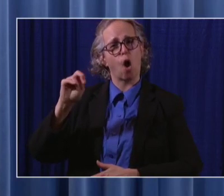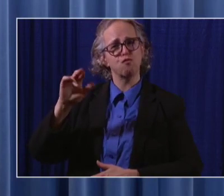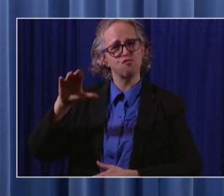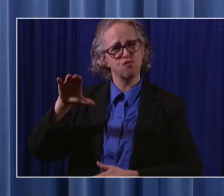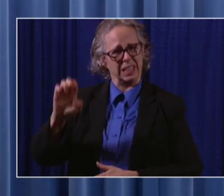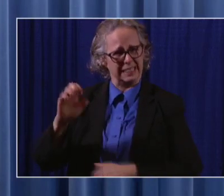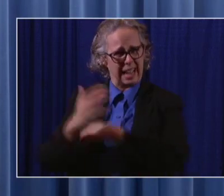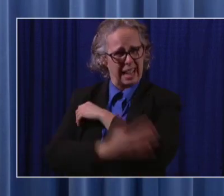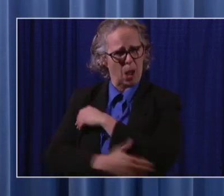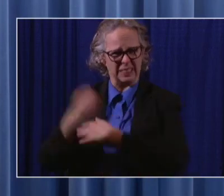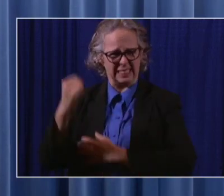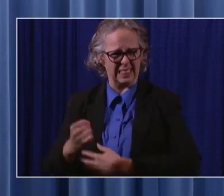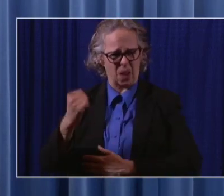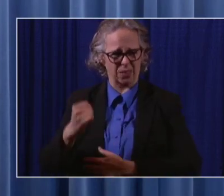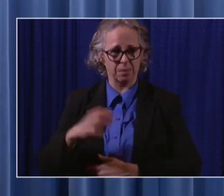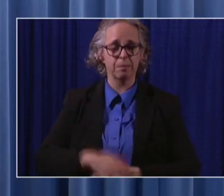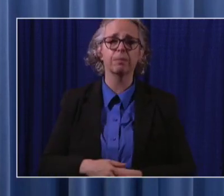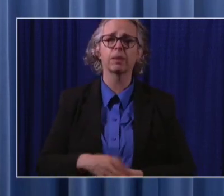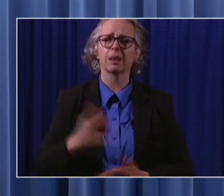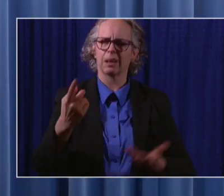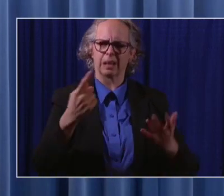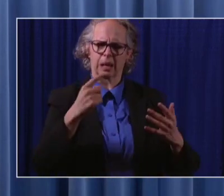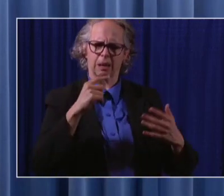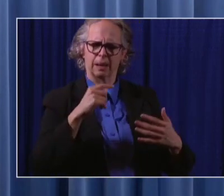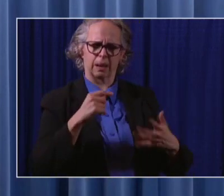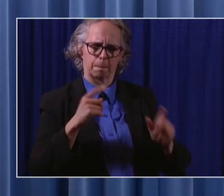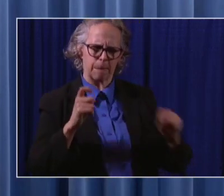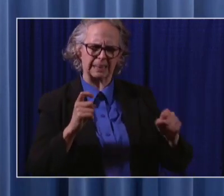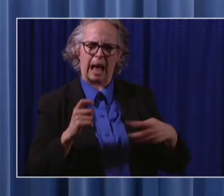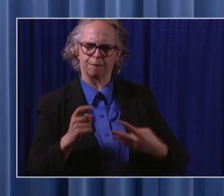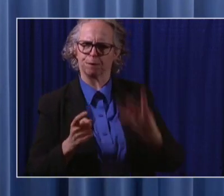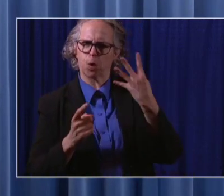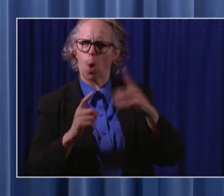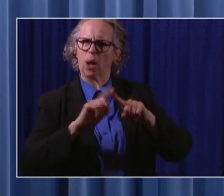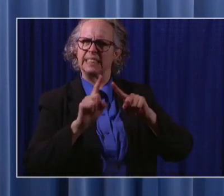sustained increase in new cases and in outpatient visits for